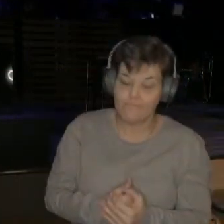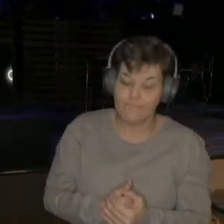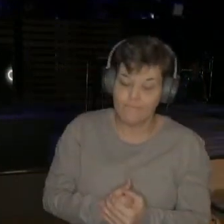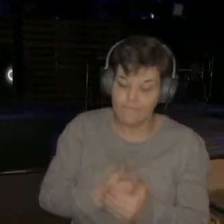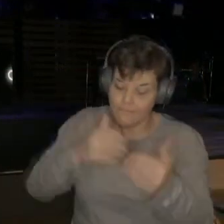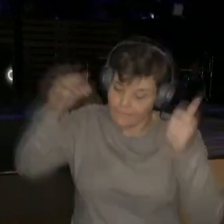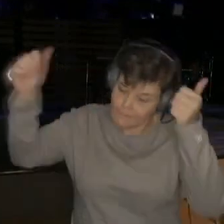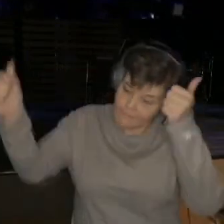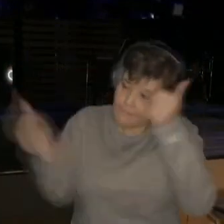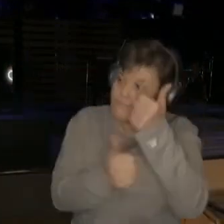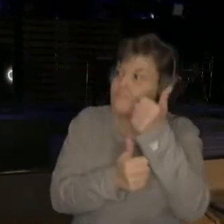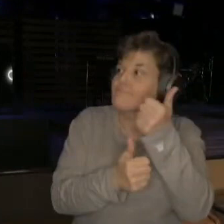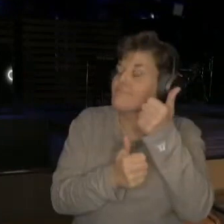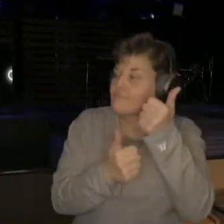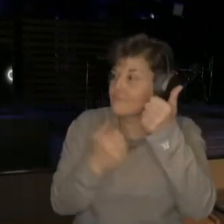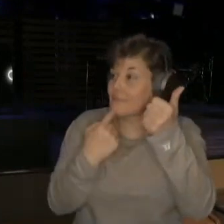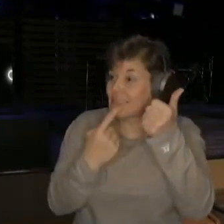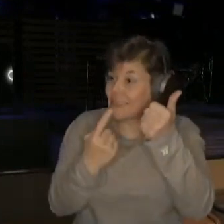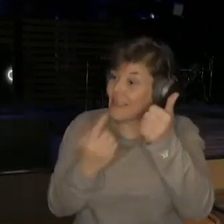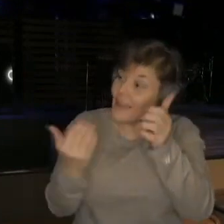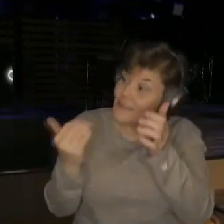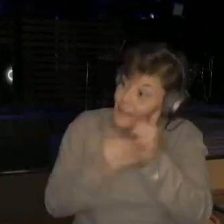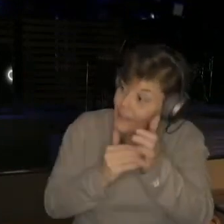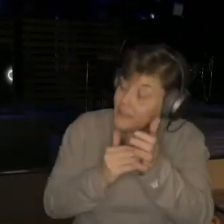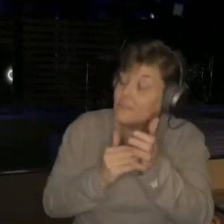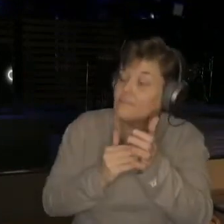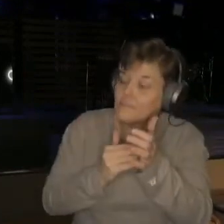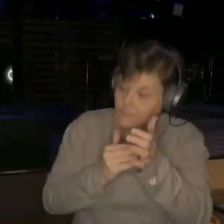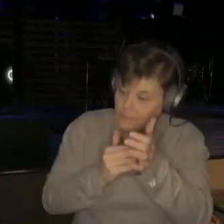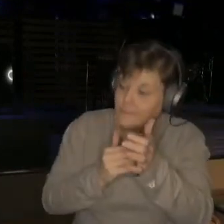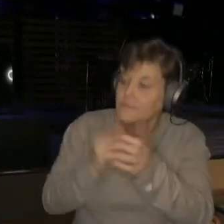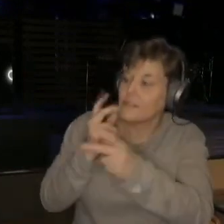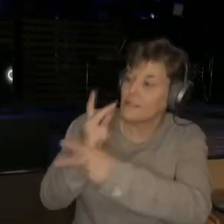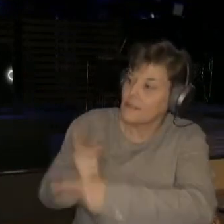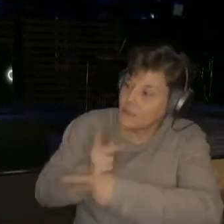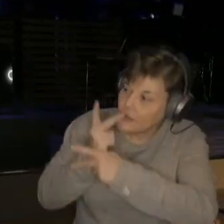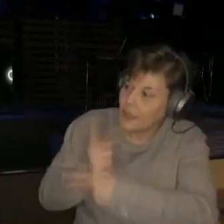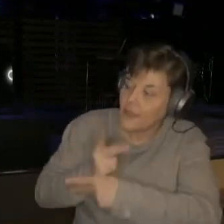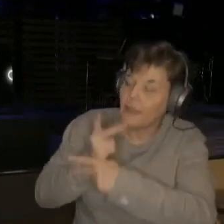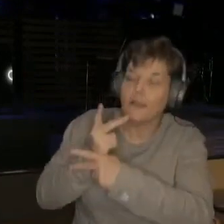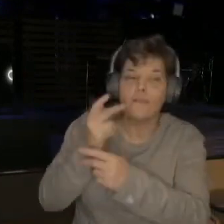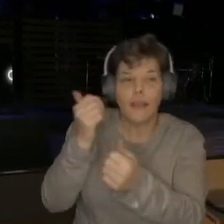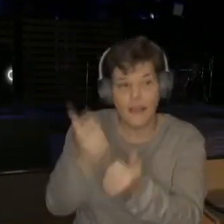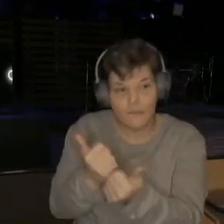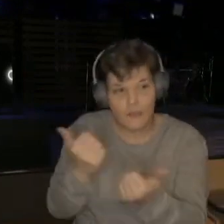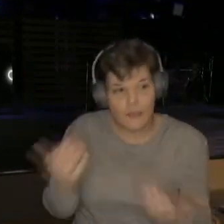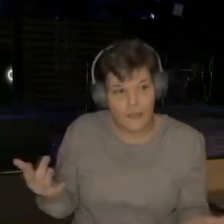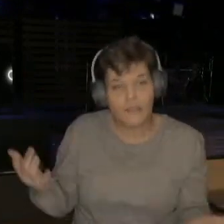making him again a steward over all that he has.